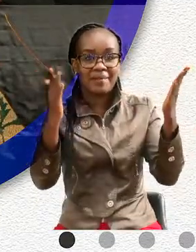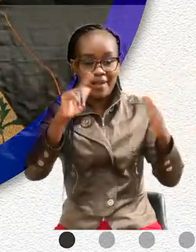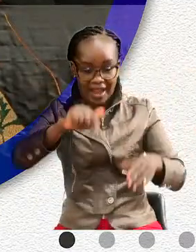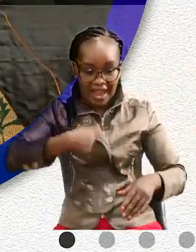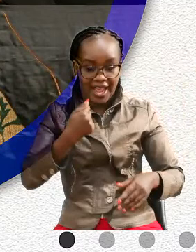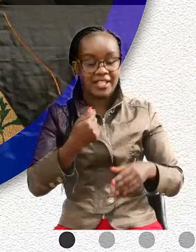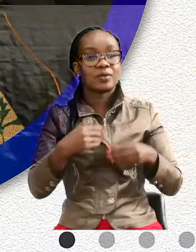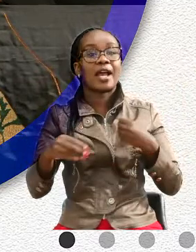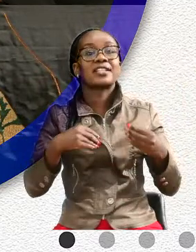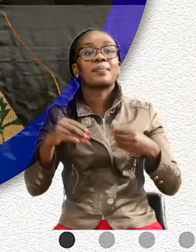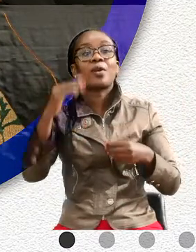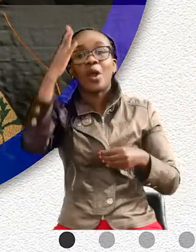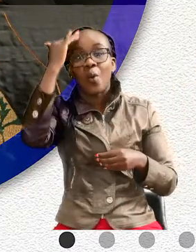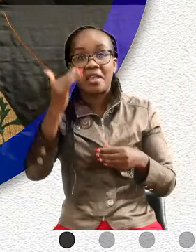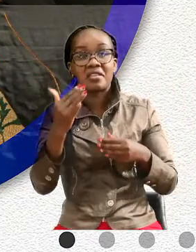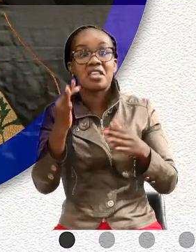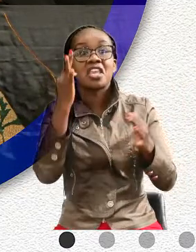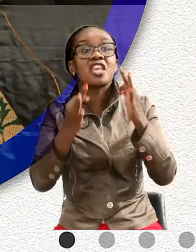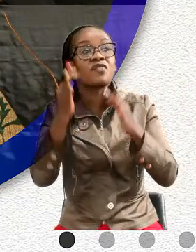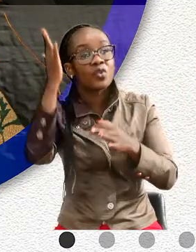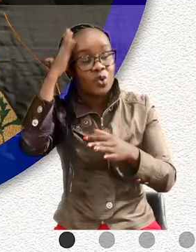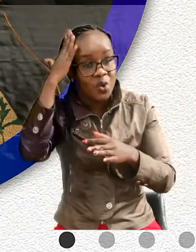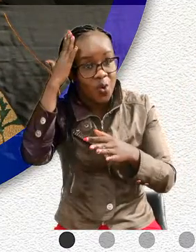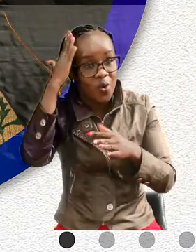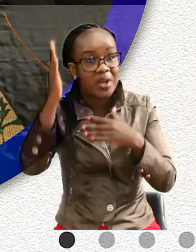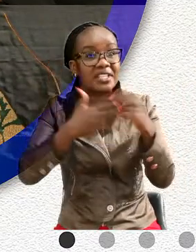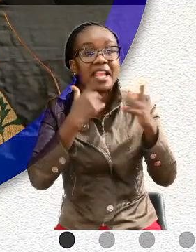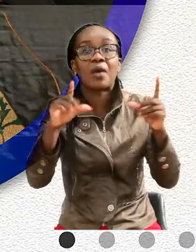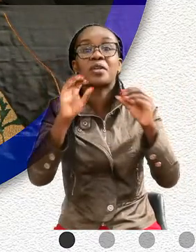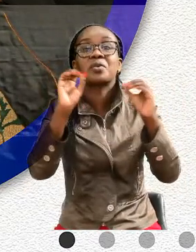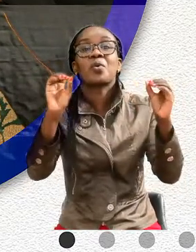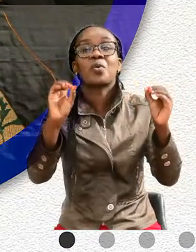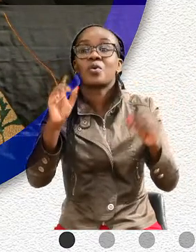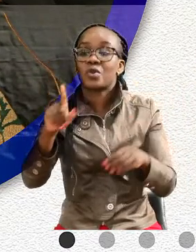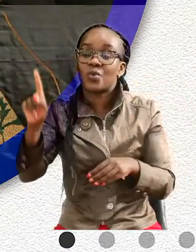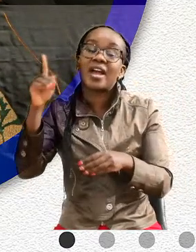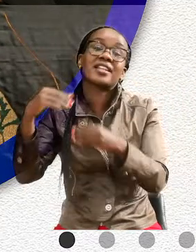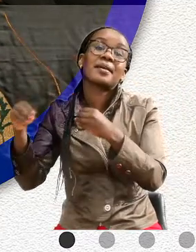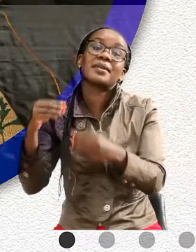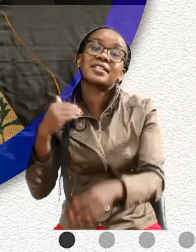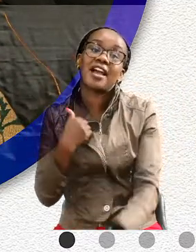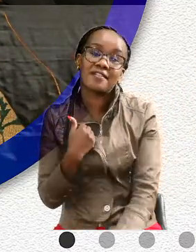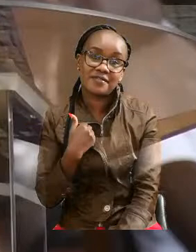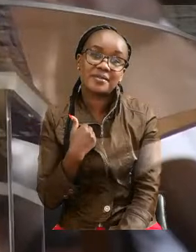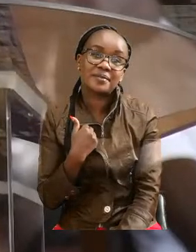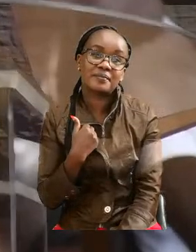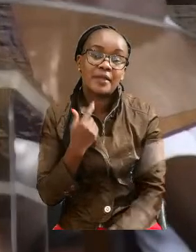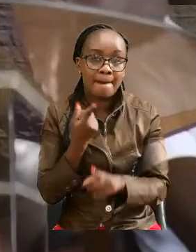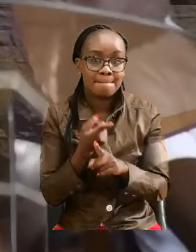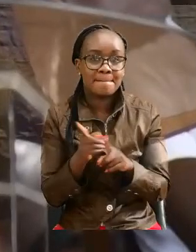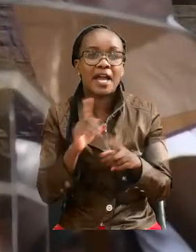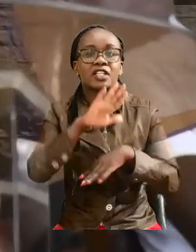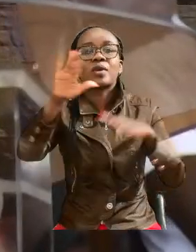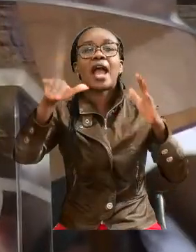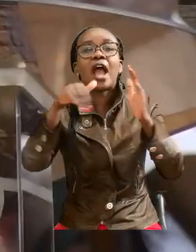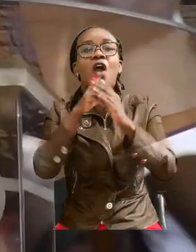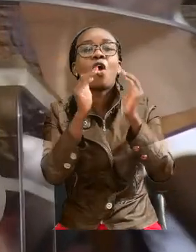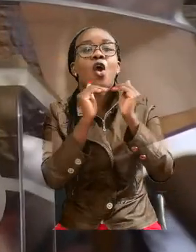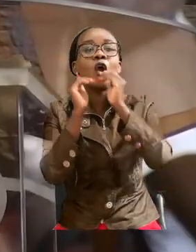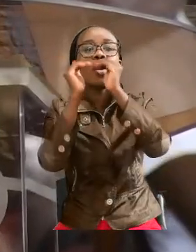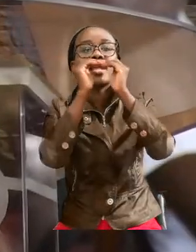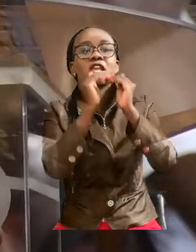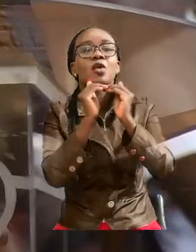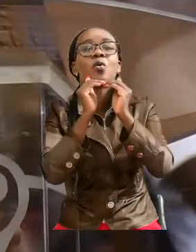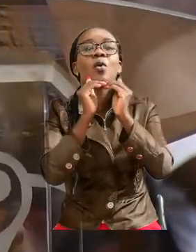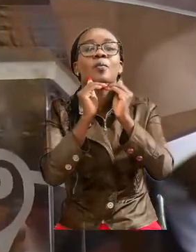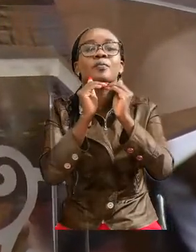who are disabled because we may not be able to interpret the sign language. But we are all equal